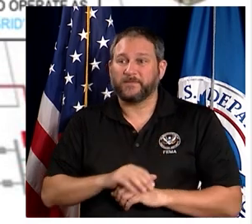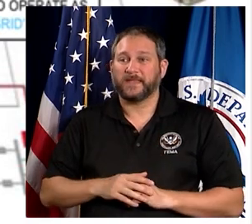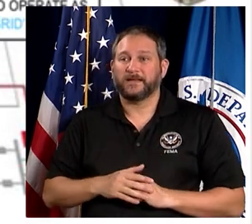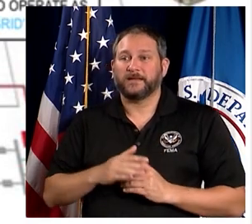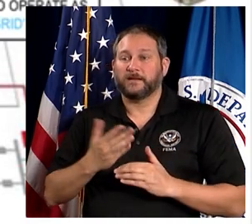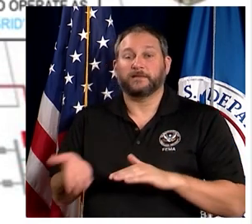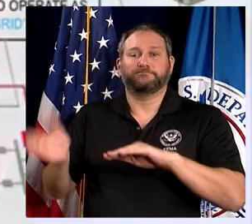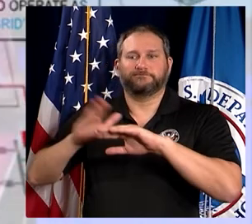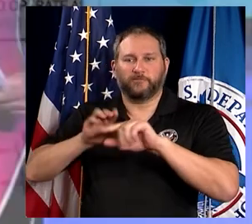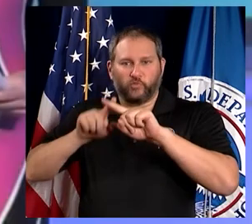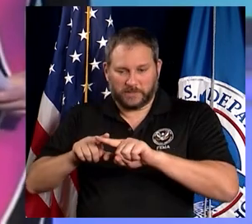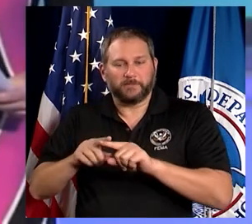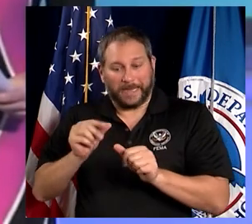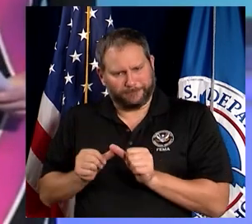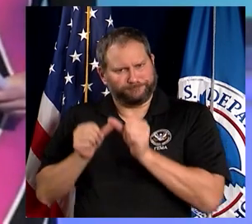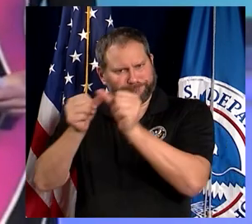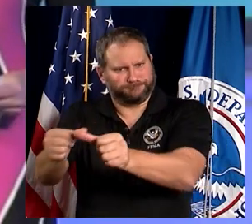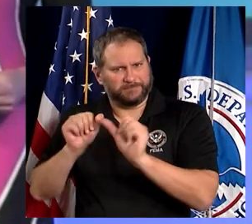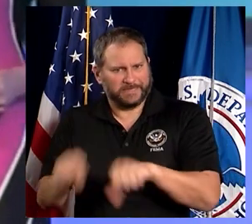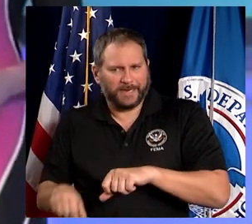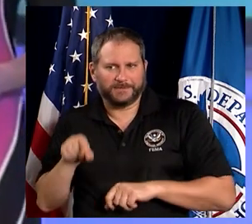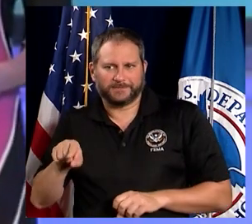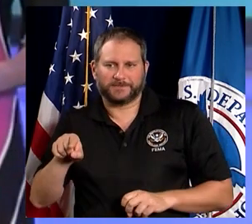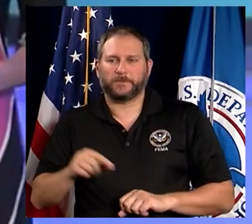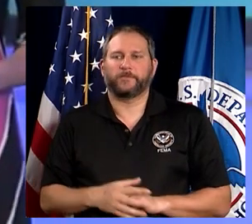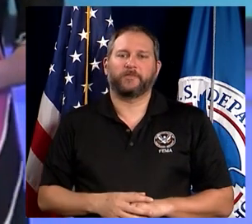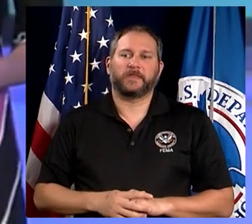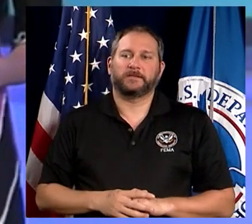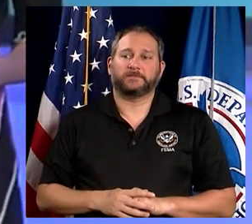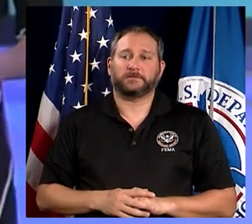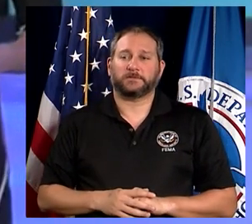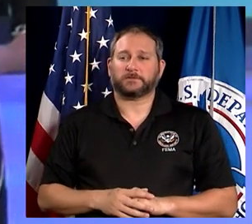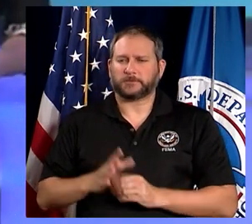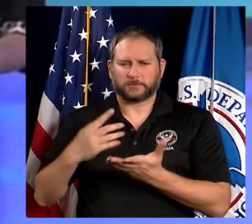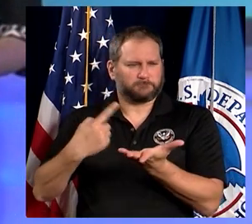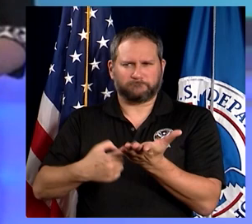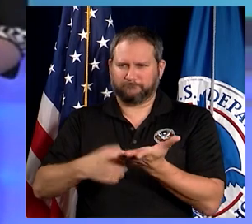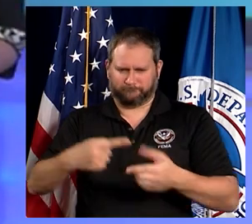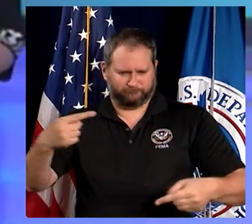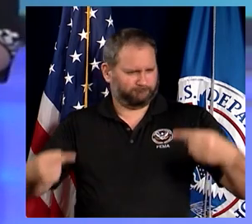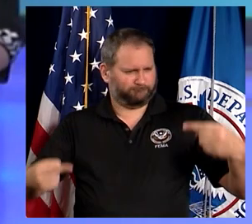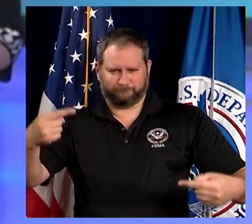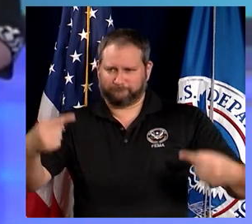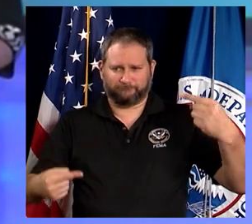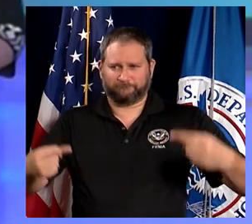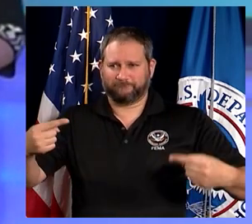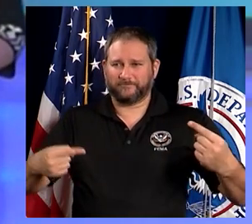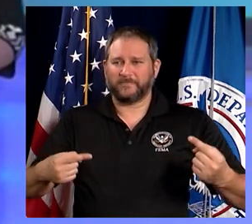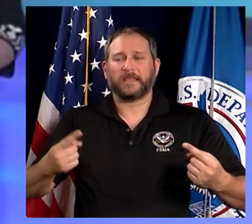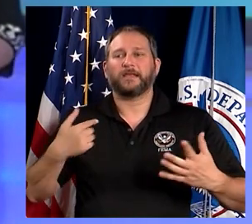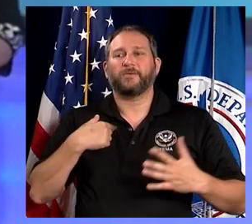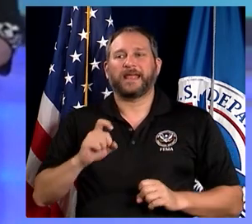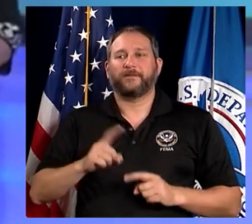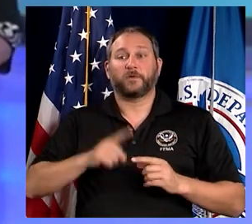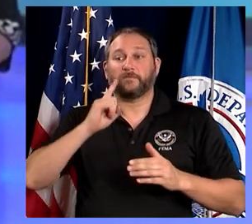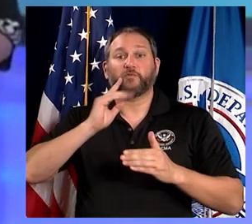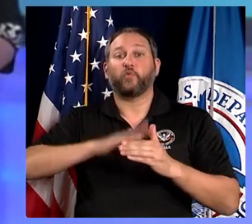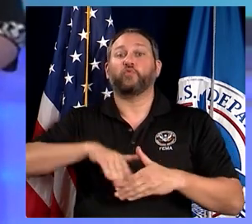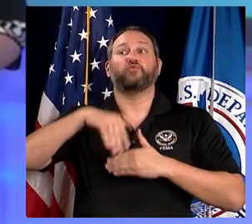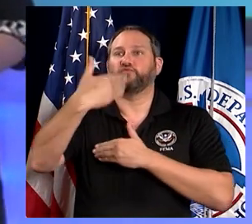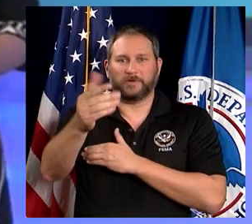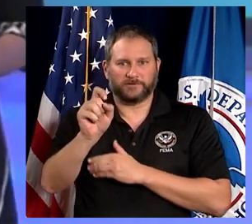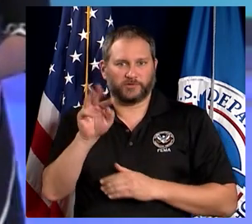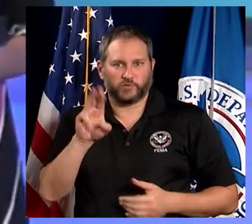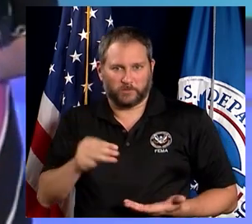resiliency. But as they have these debates, we have to prepare for the next storm. It